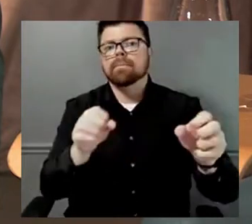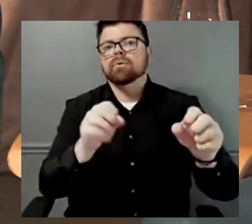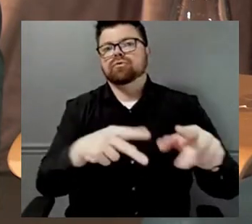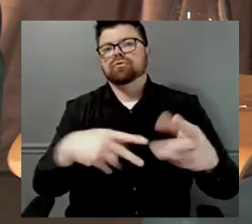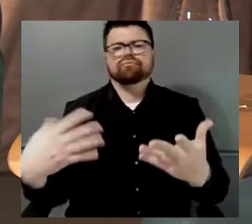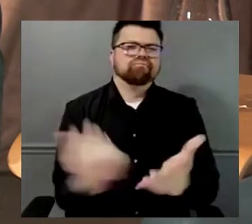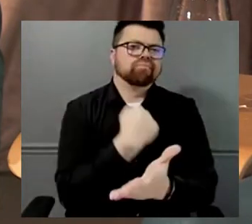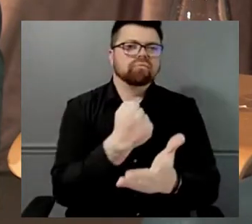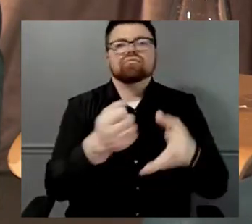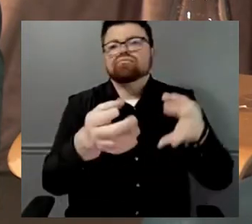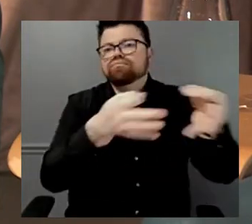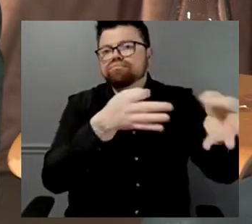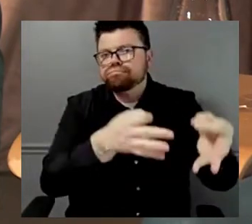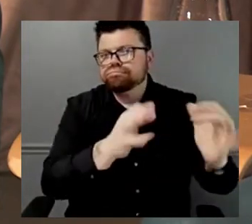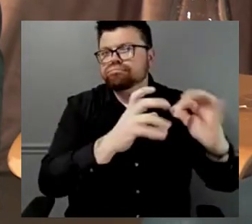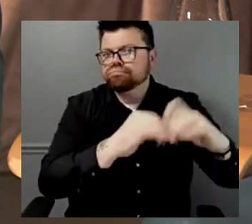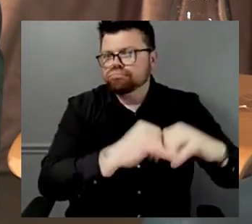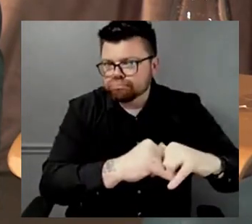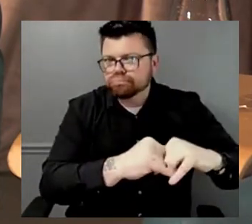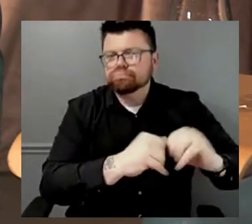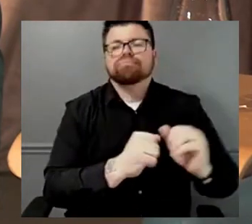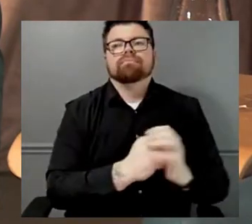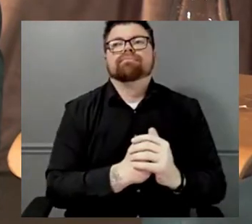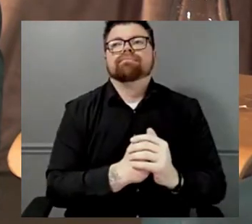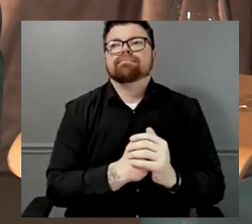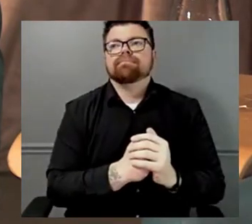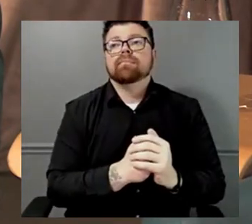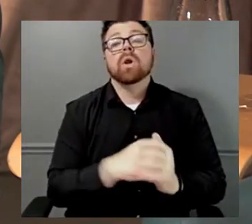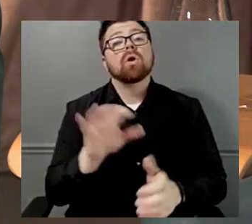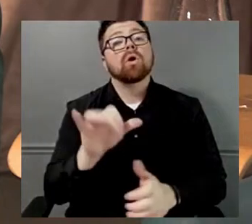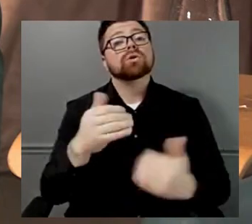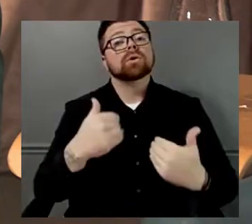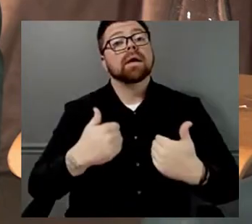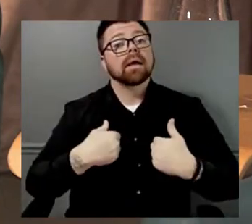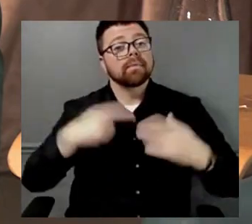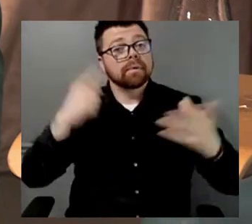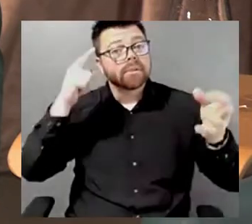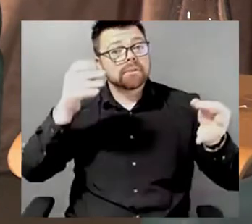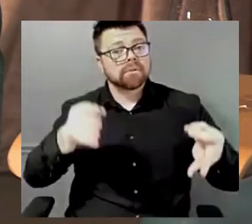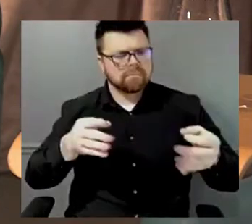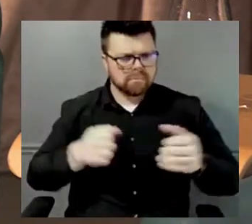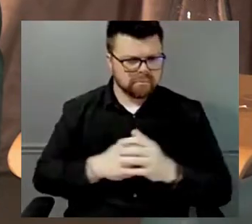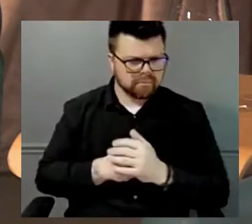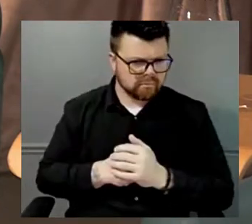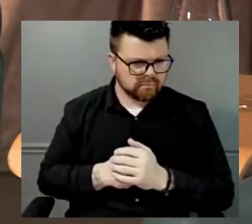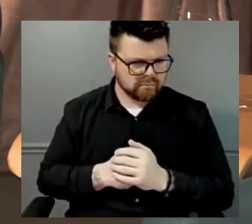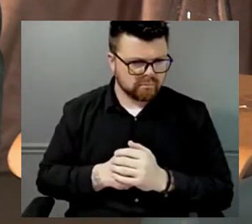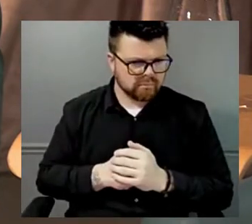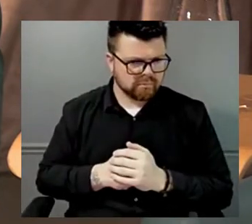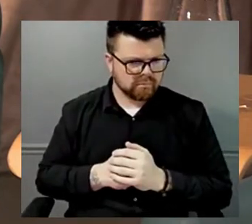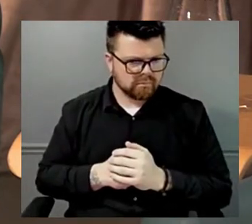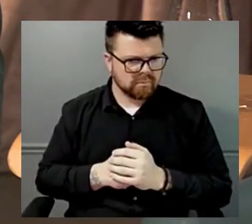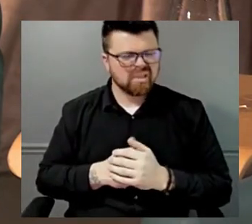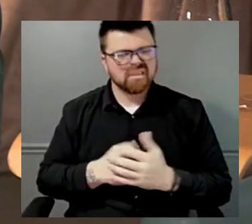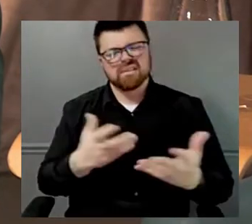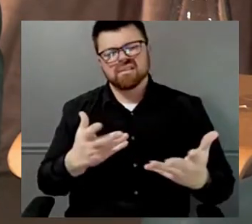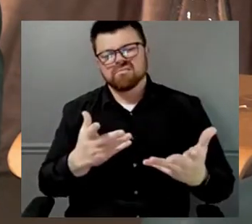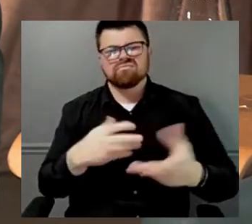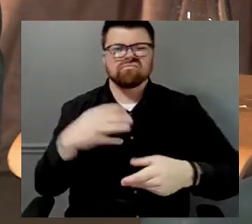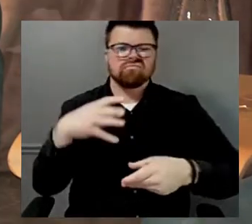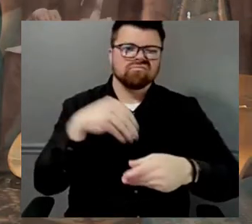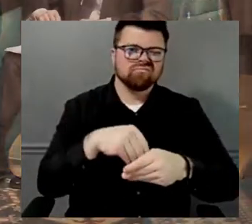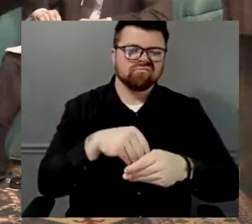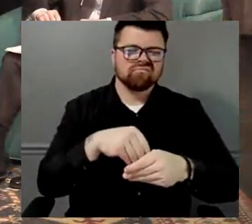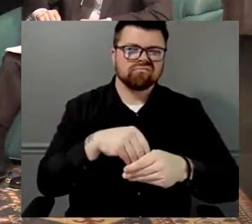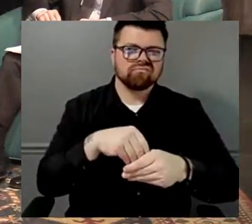as opposed to having the citizenry sort of engaged in